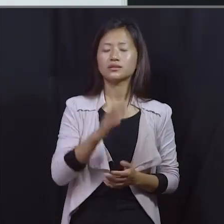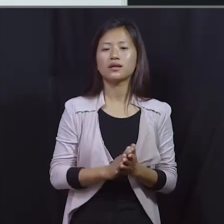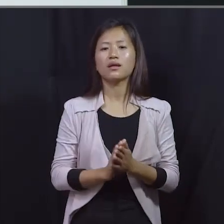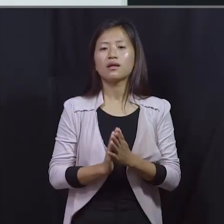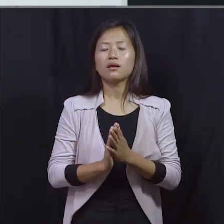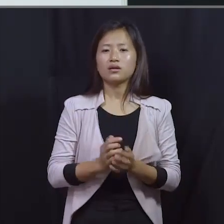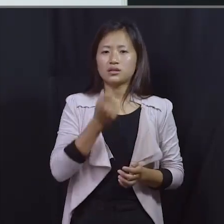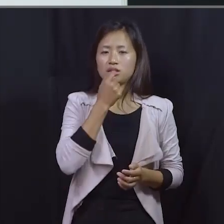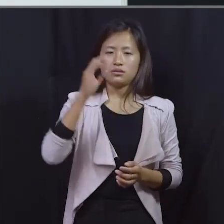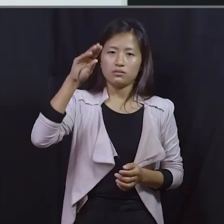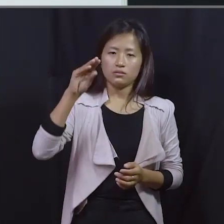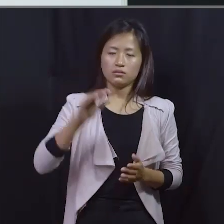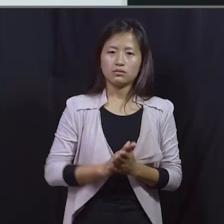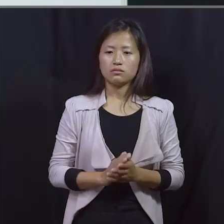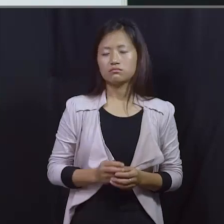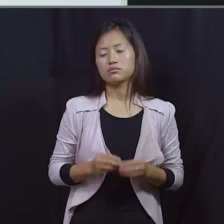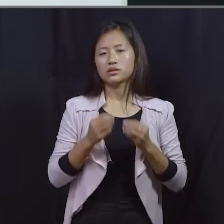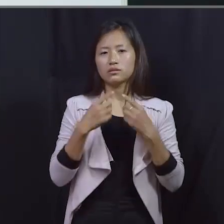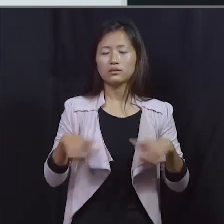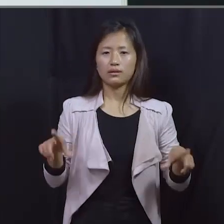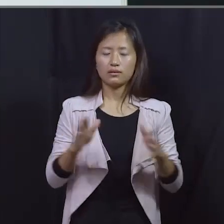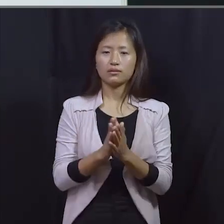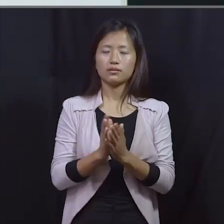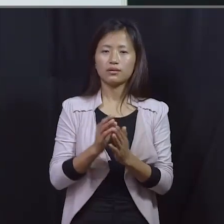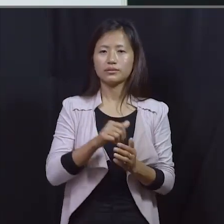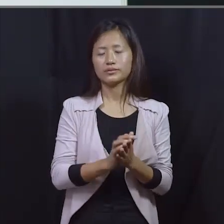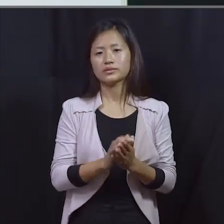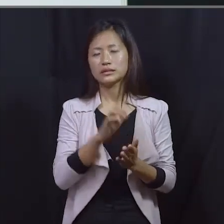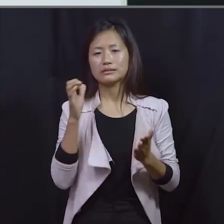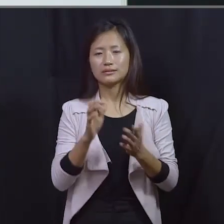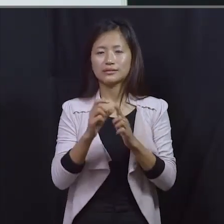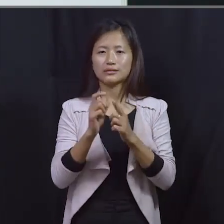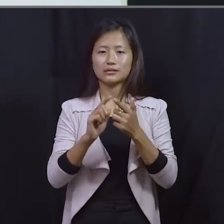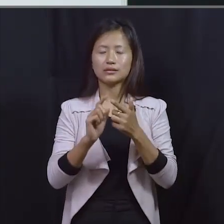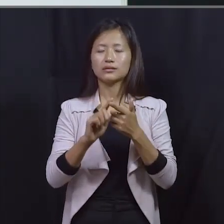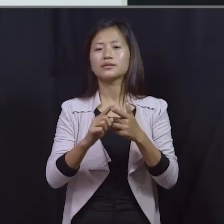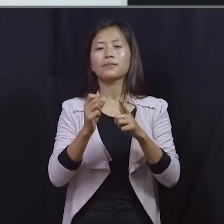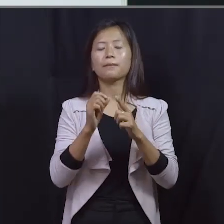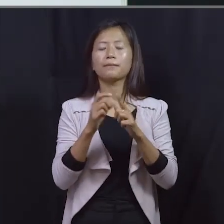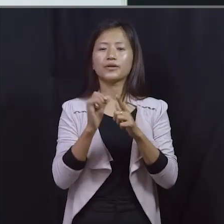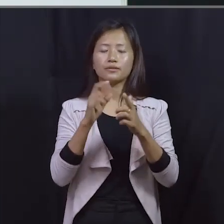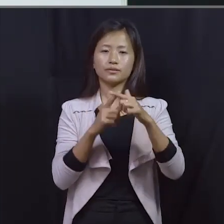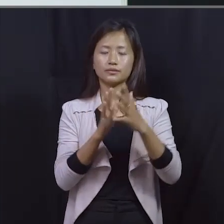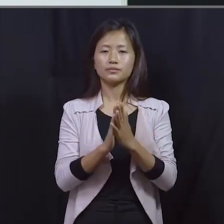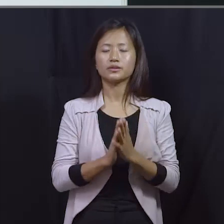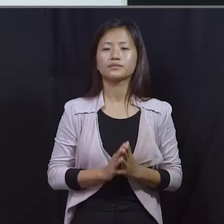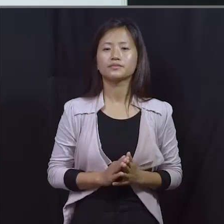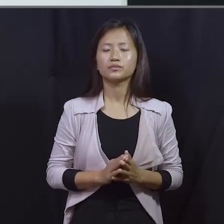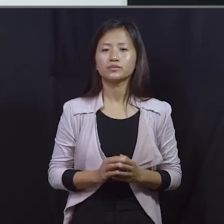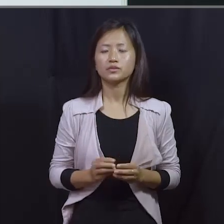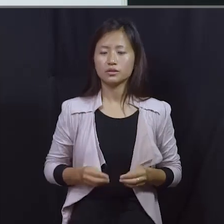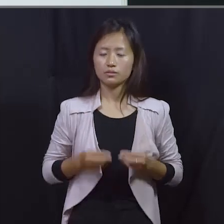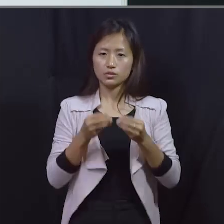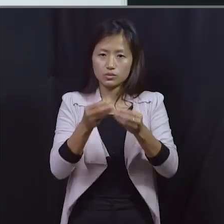for the cultivation of cotton, they landed in debt. And when the Indian farmers could no longer able